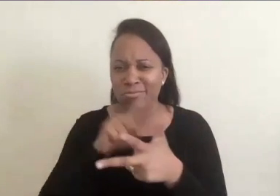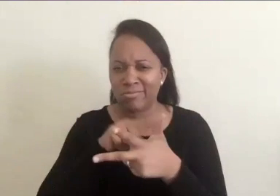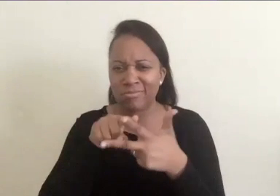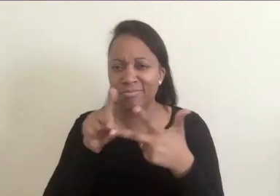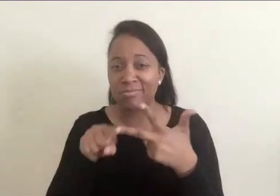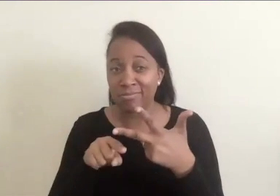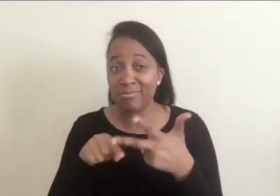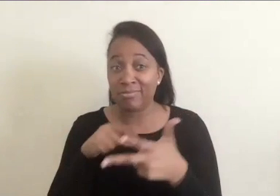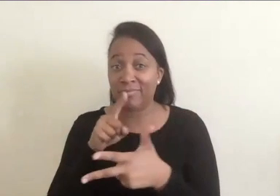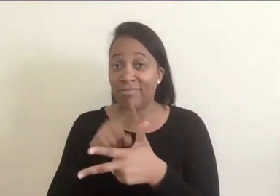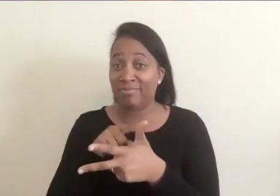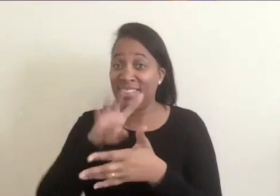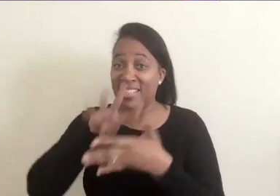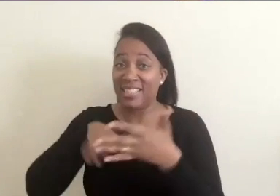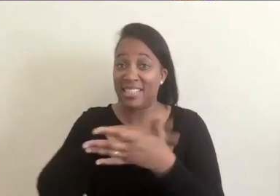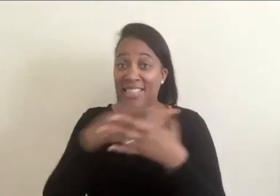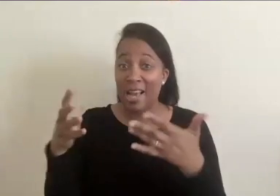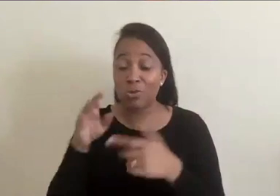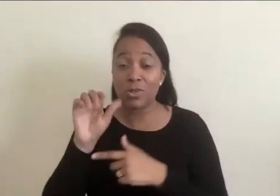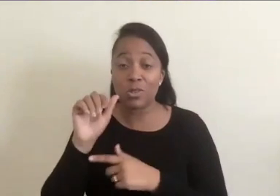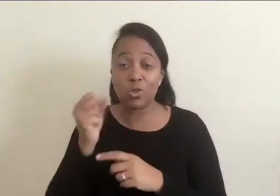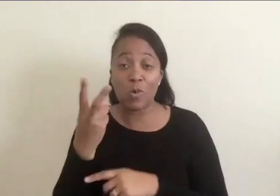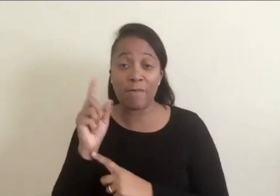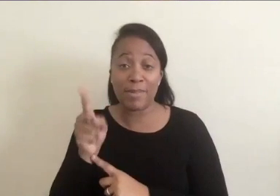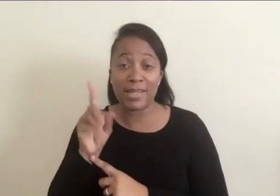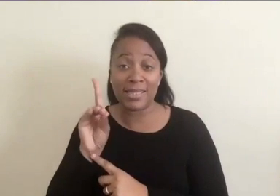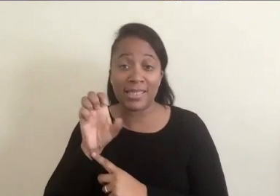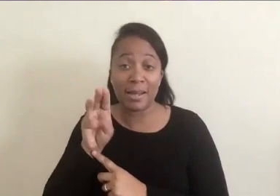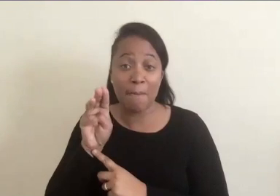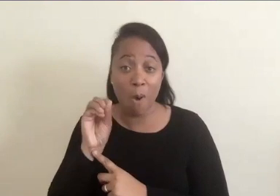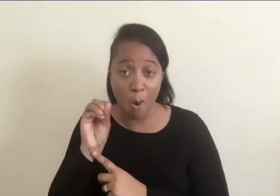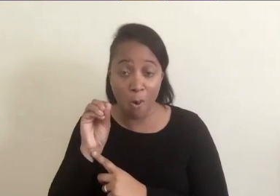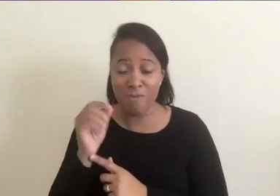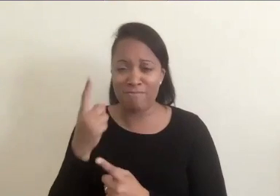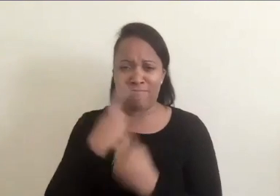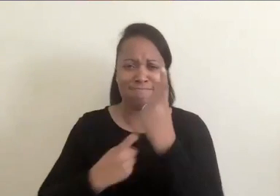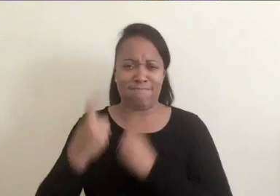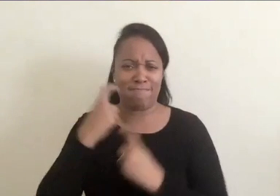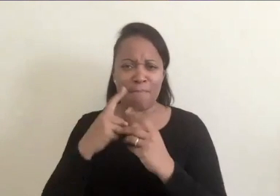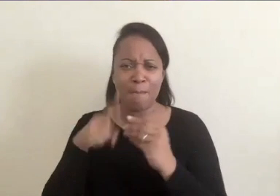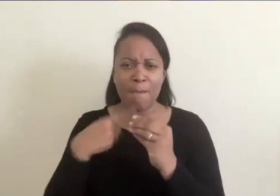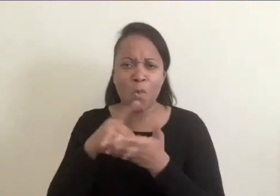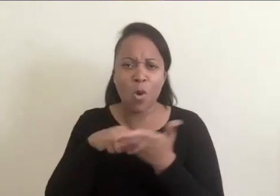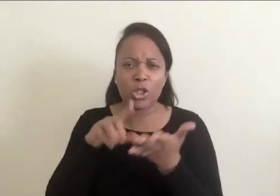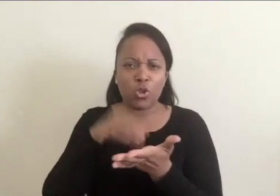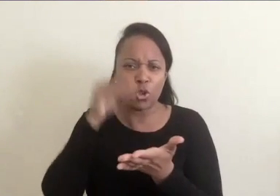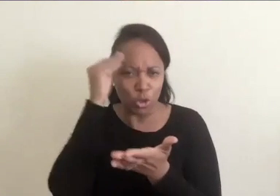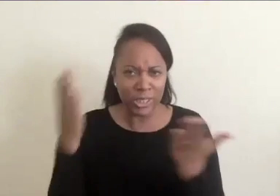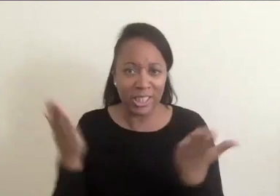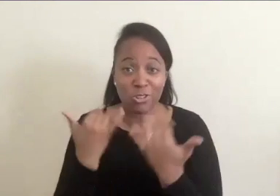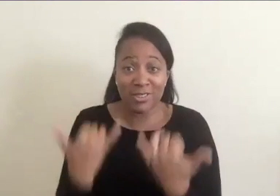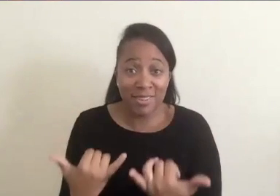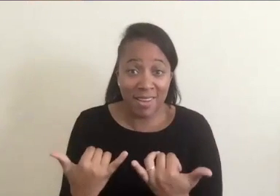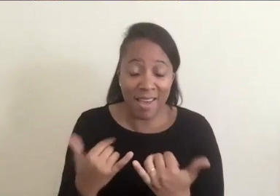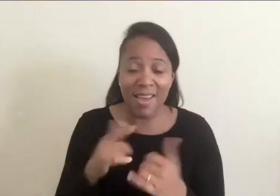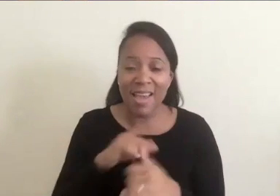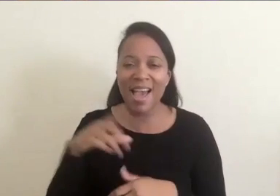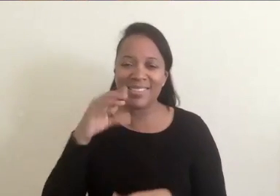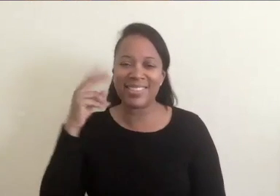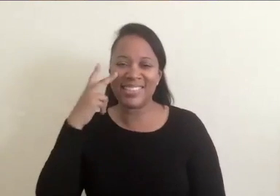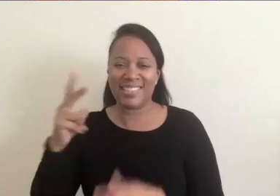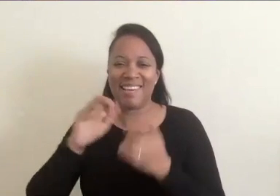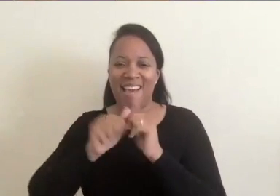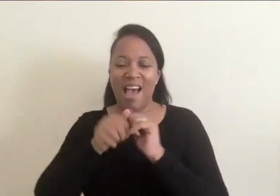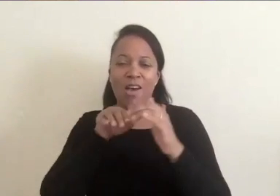3 ways you can do that. You can schedule a 12-minute demo. You can ask questions about what you've learned here today, and you can